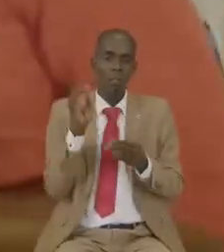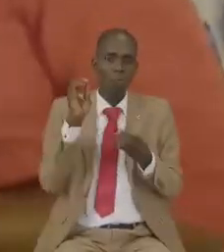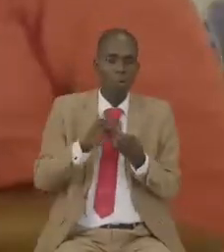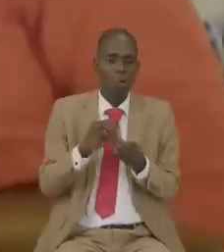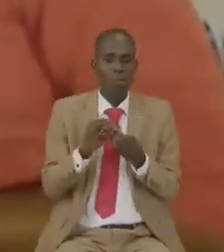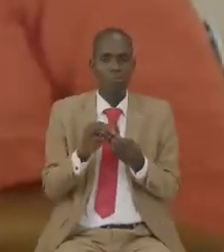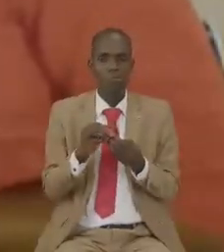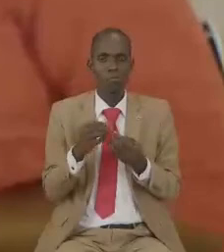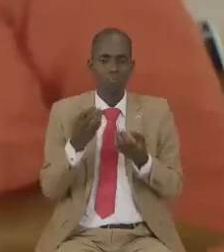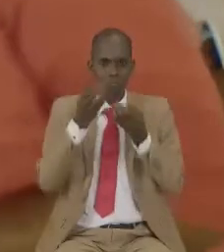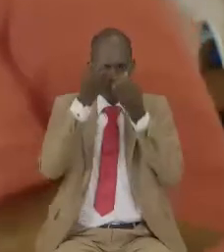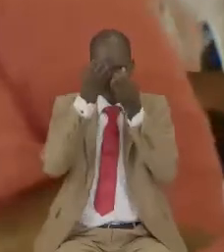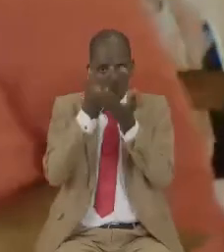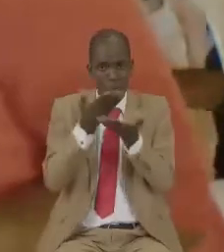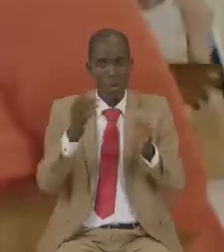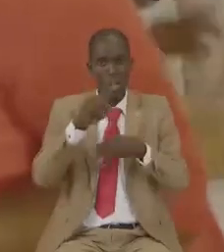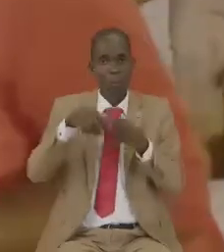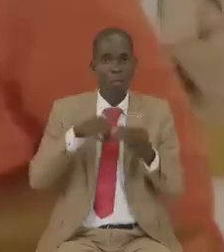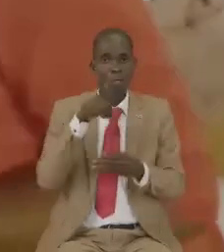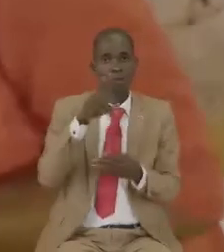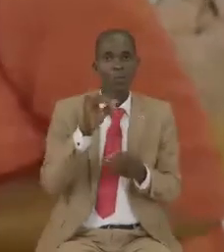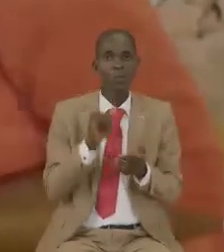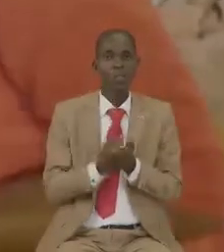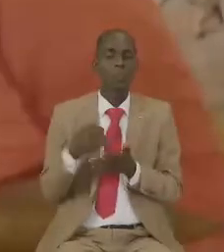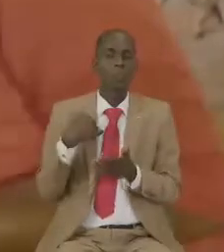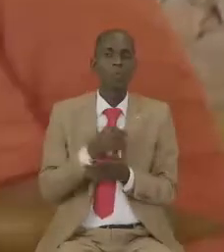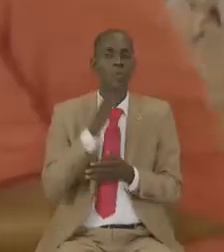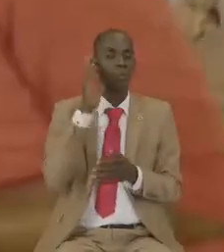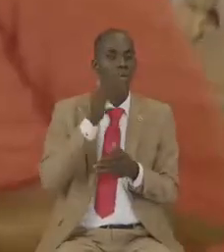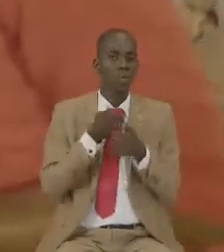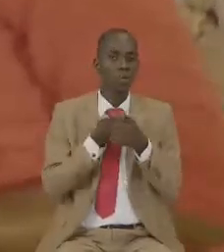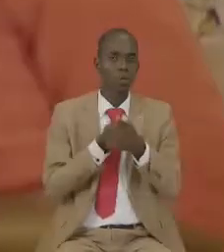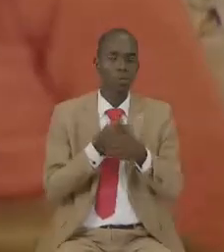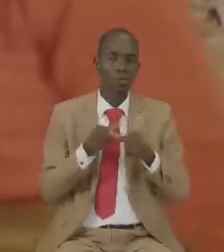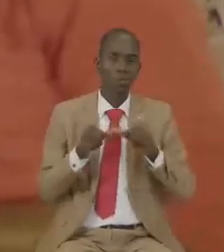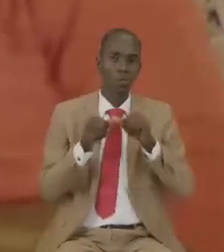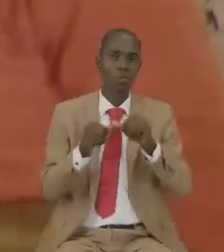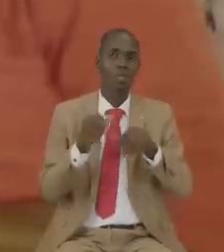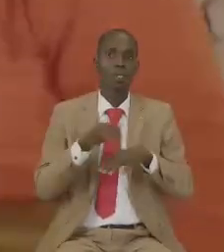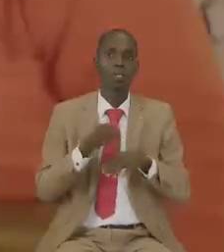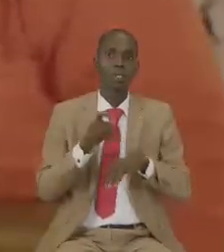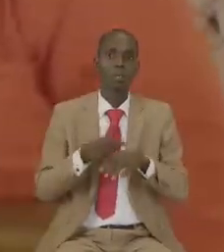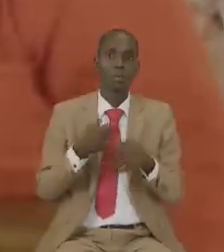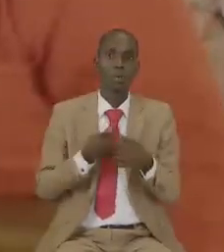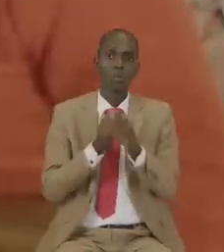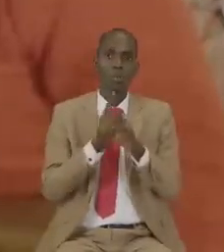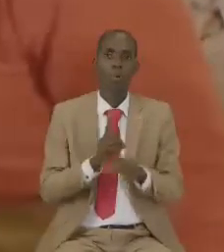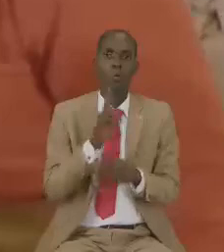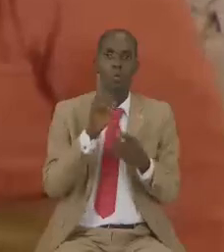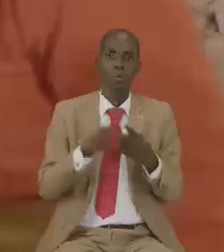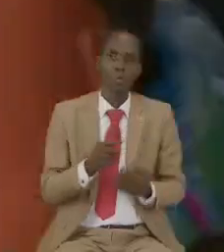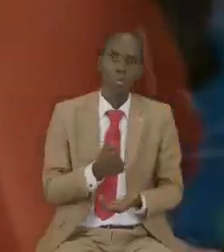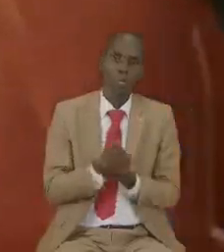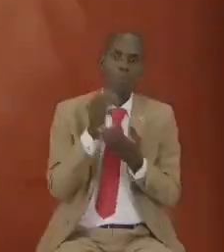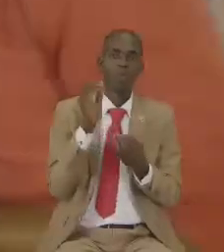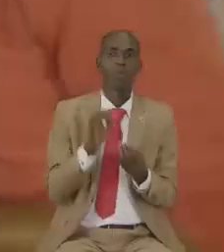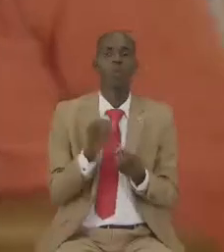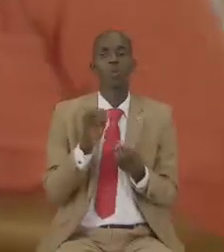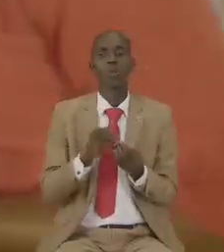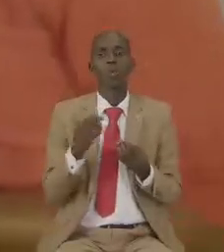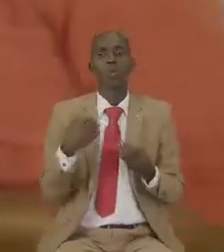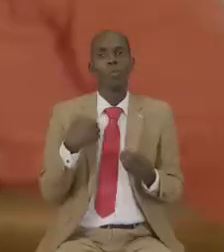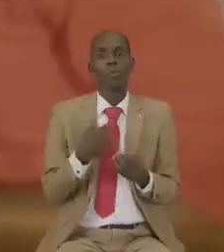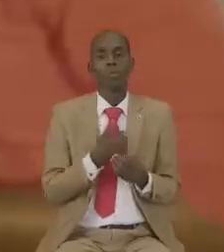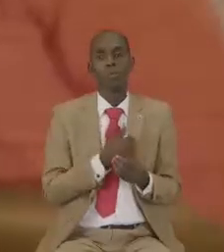that we'll continue at the time of follow-up to be of further help unto you. We'll call on our overseer